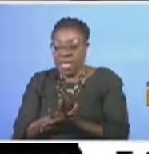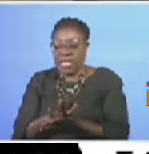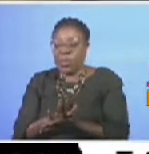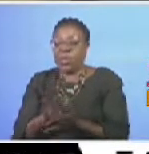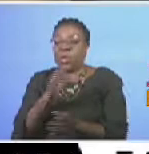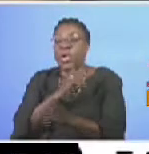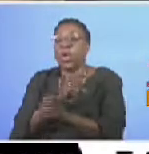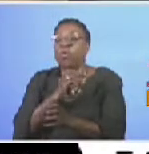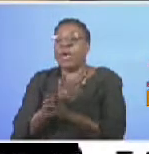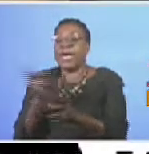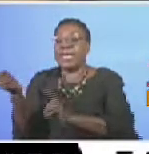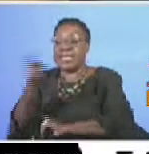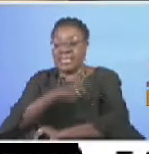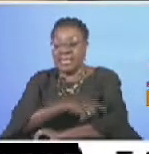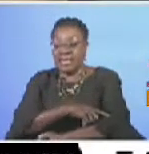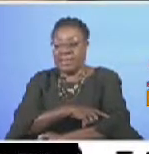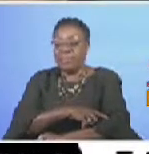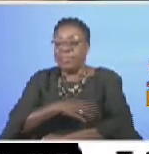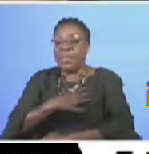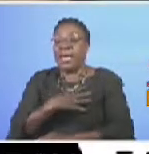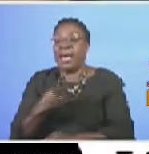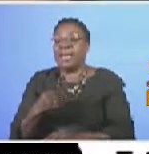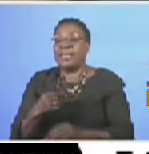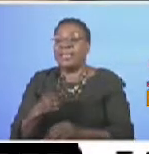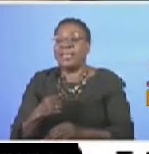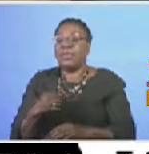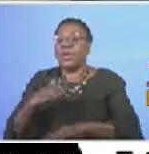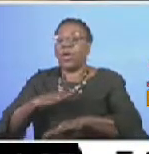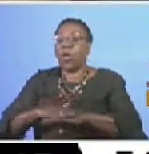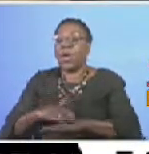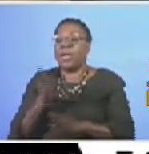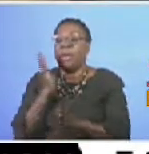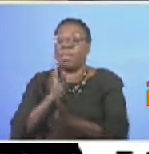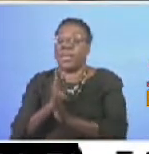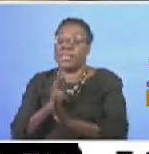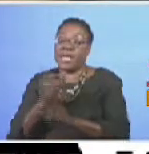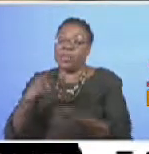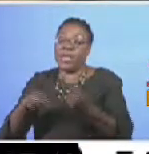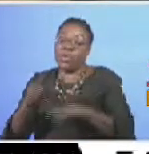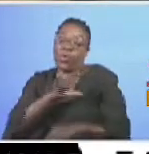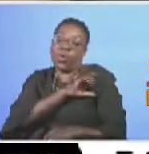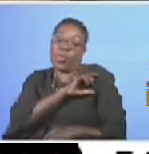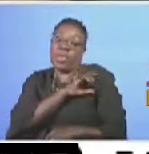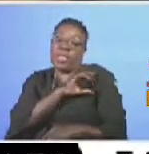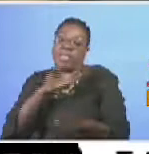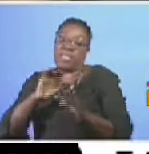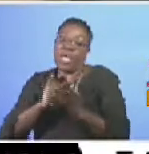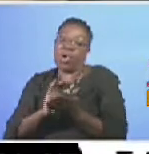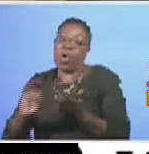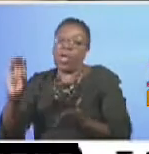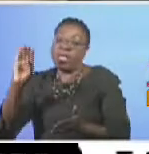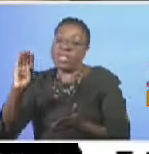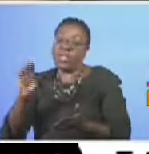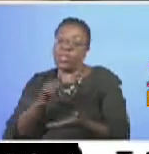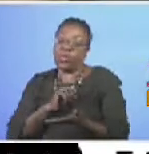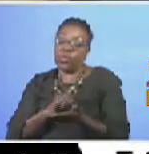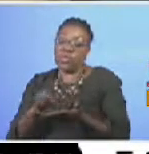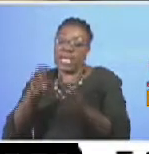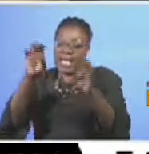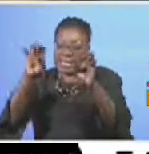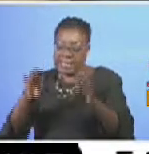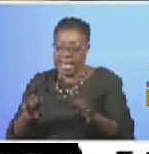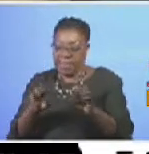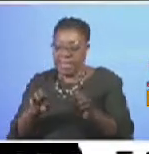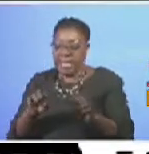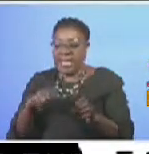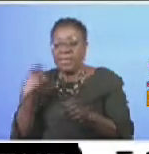Day. And I jumped on the bus and went to the police college to take the exam. In 79, even though I